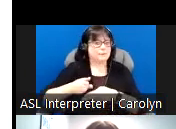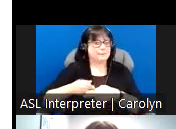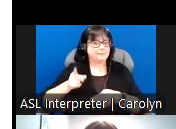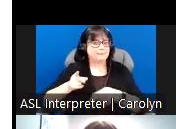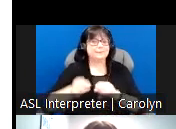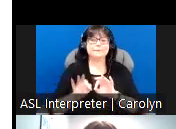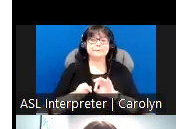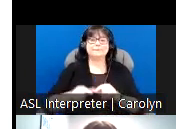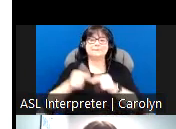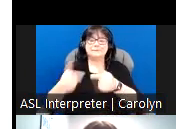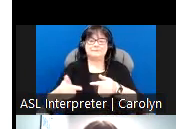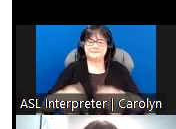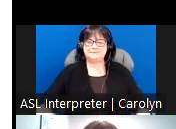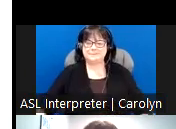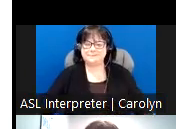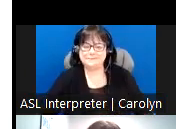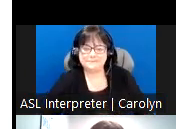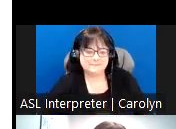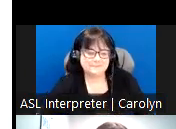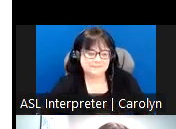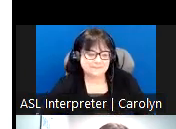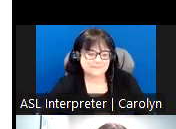Well, if she is, we'll welcome her to make a comment in the chat.